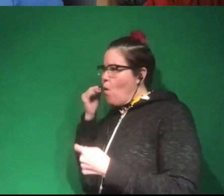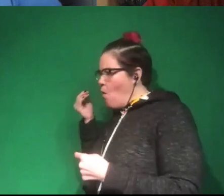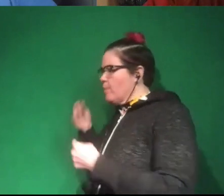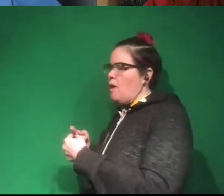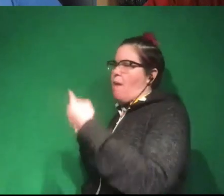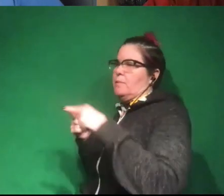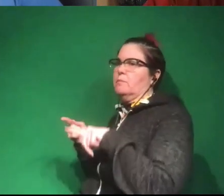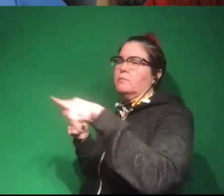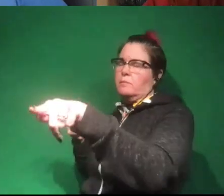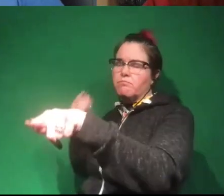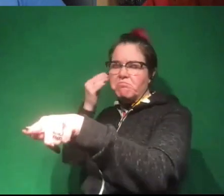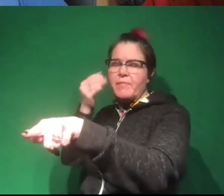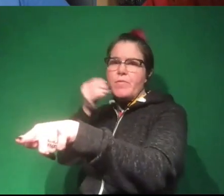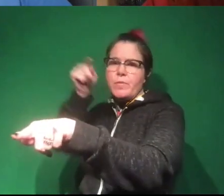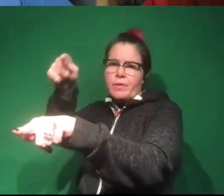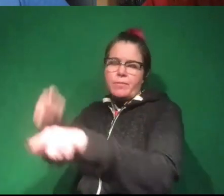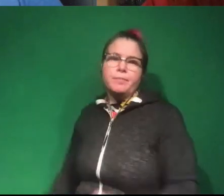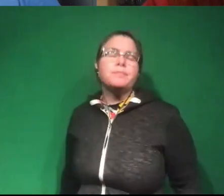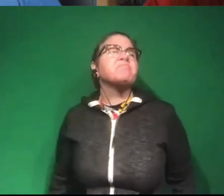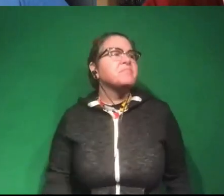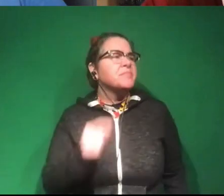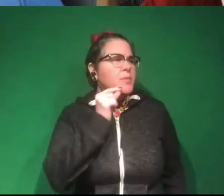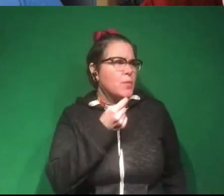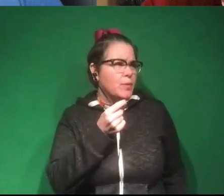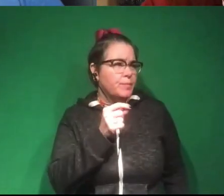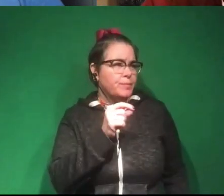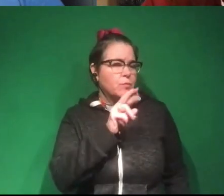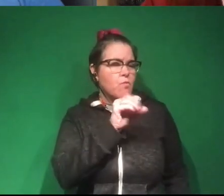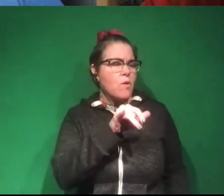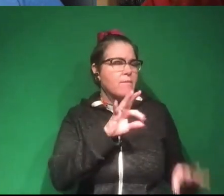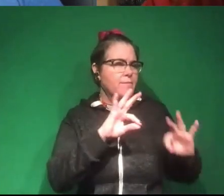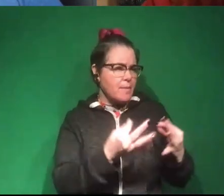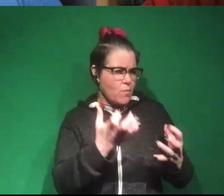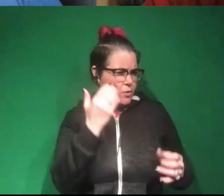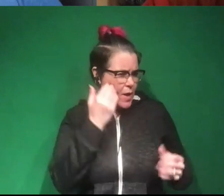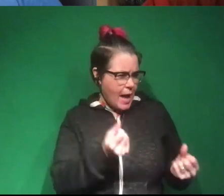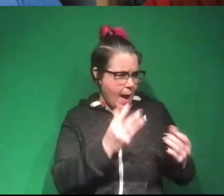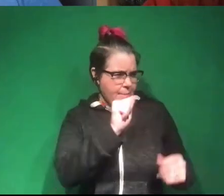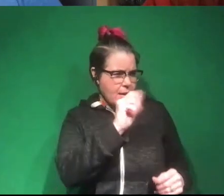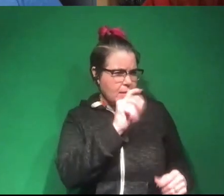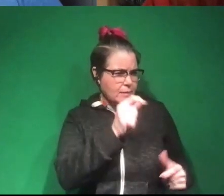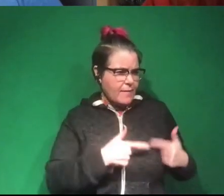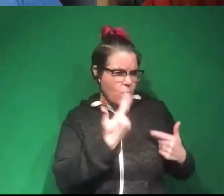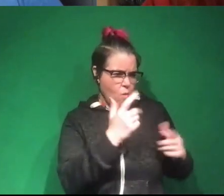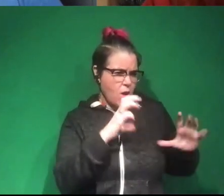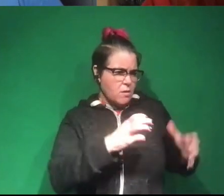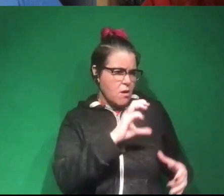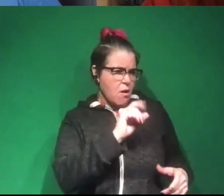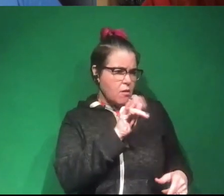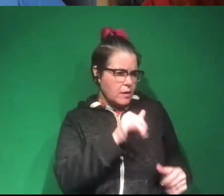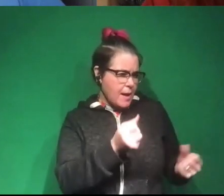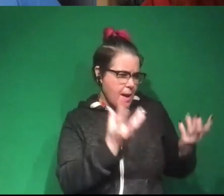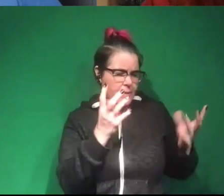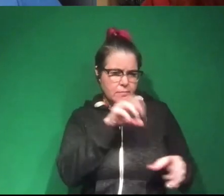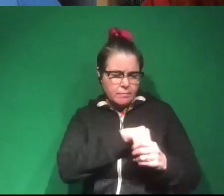nest. Cool. The Roy family would like to know, how many ants live in one colony?